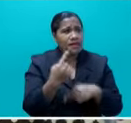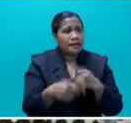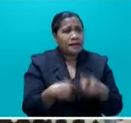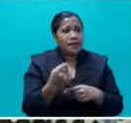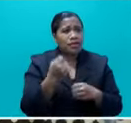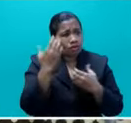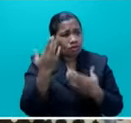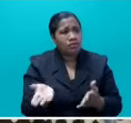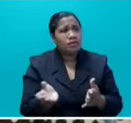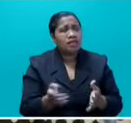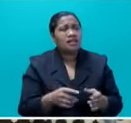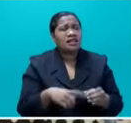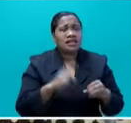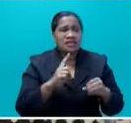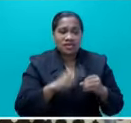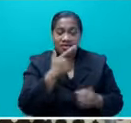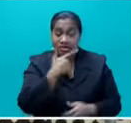in the NFP.